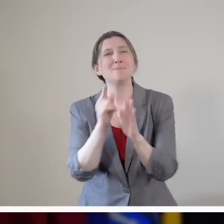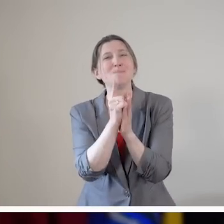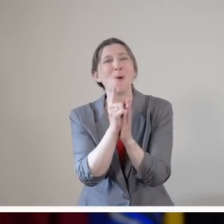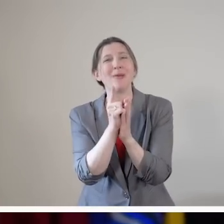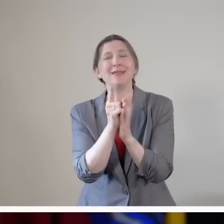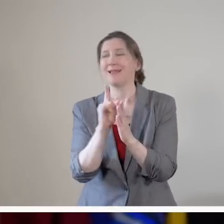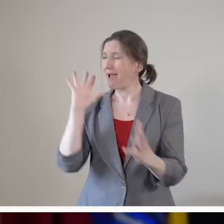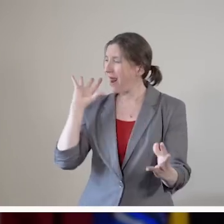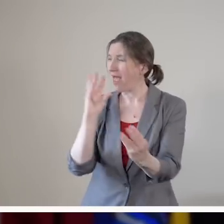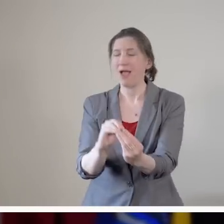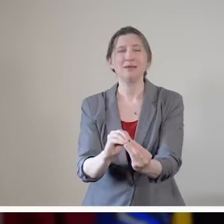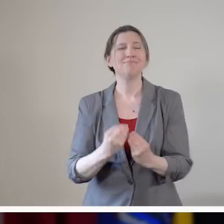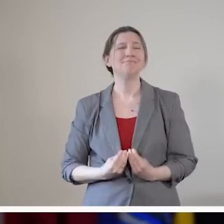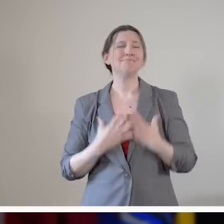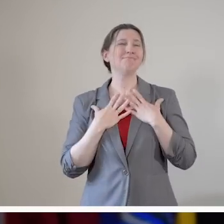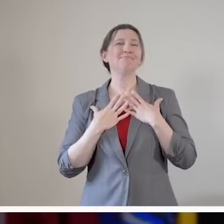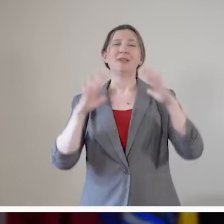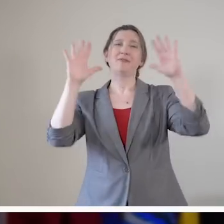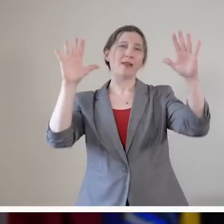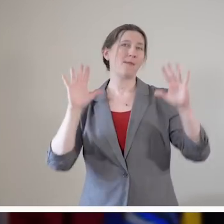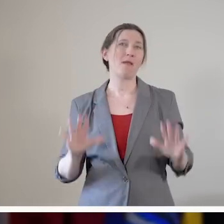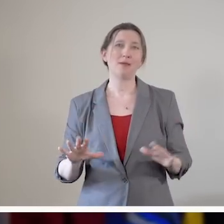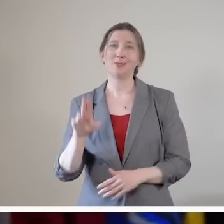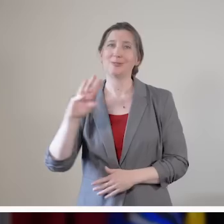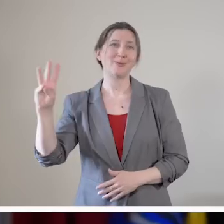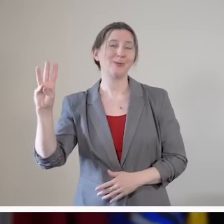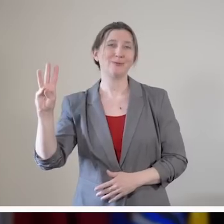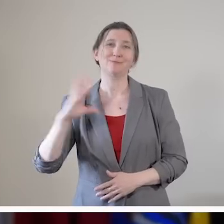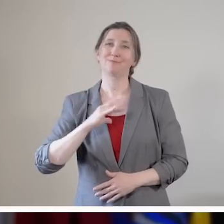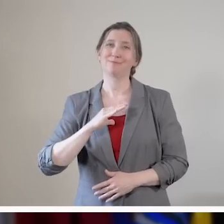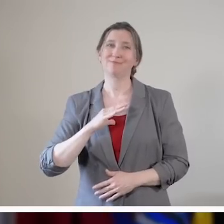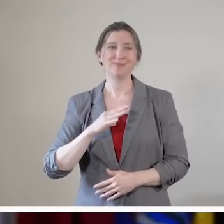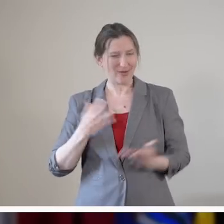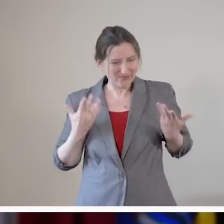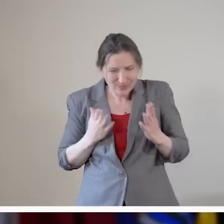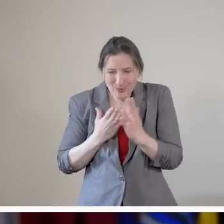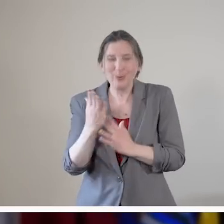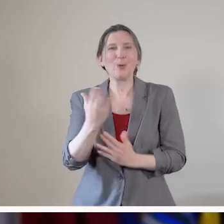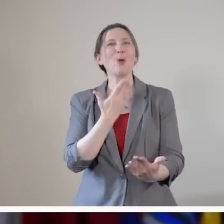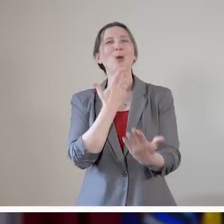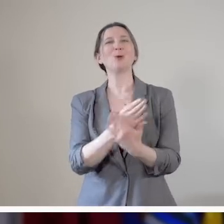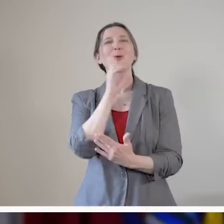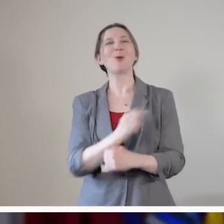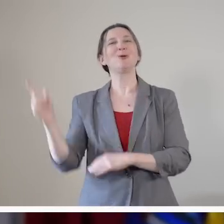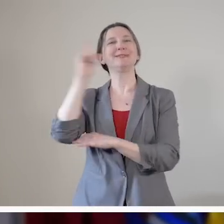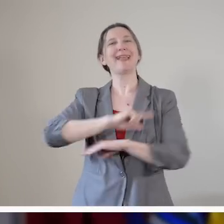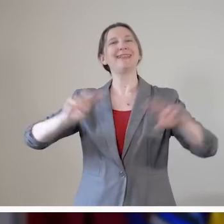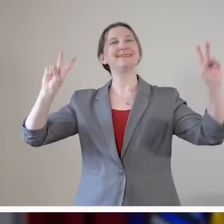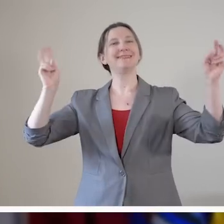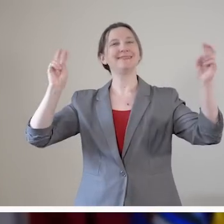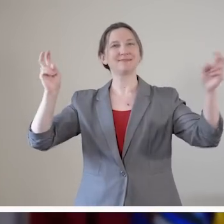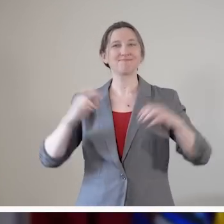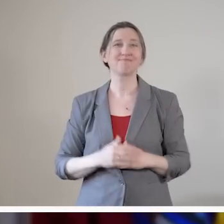of Wisconsin-Madison so phenomenal. They truly are the good old days. So